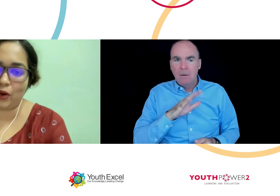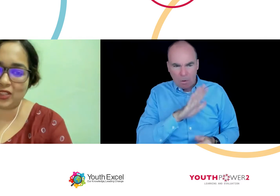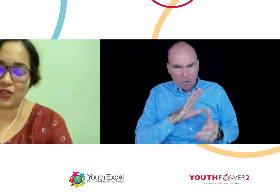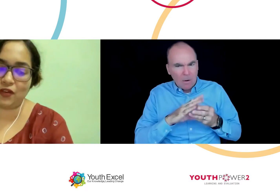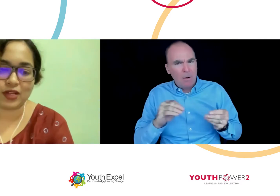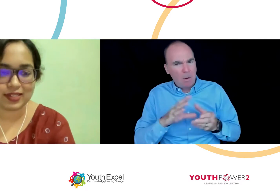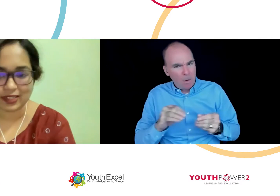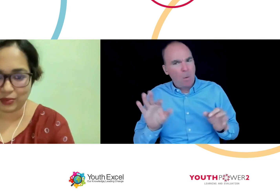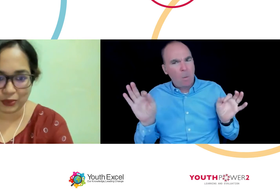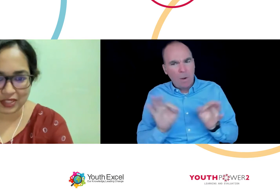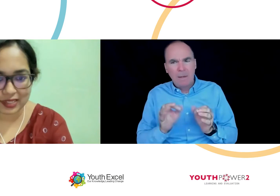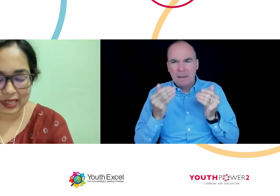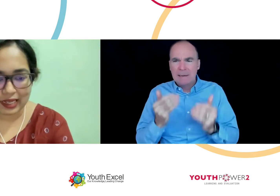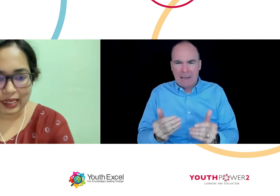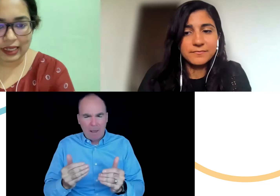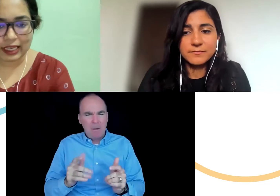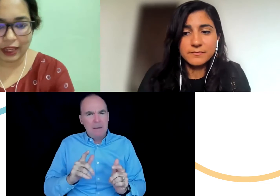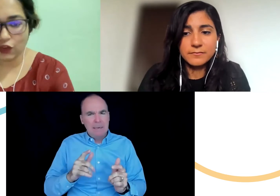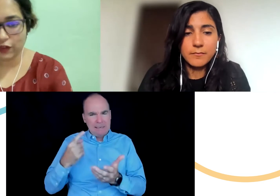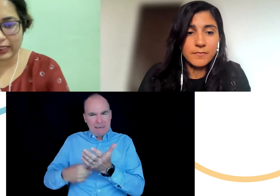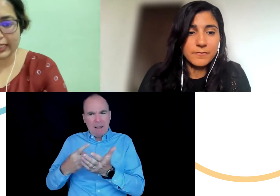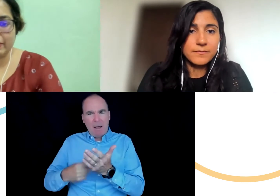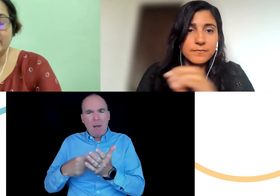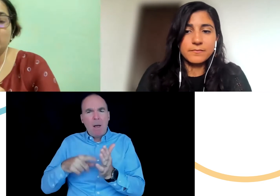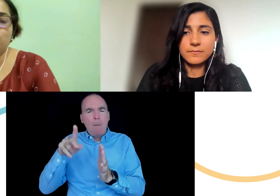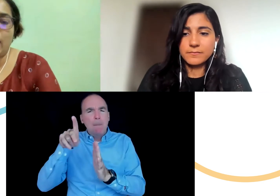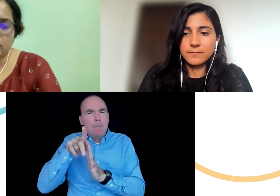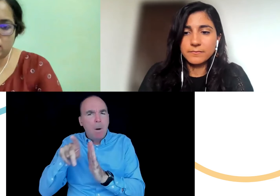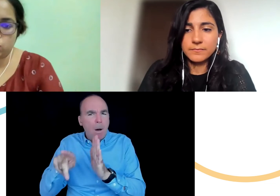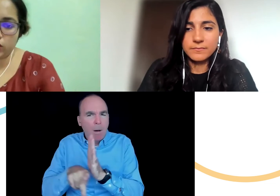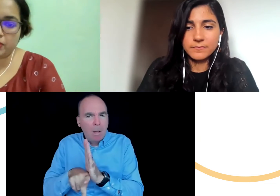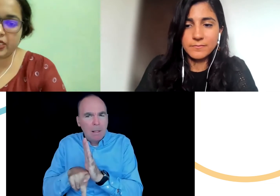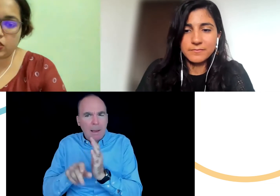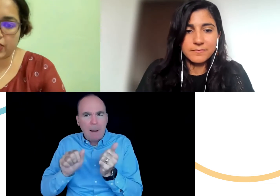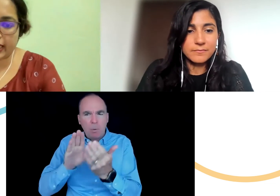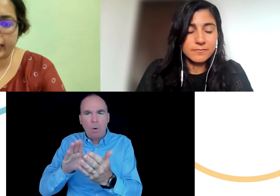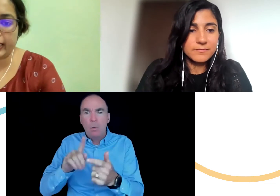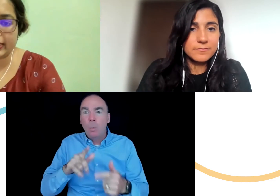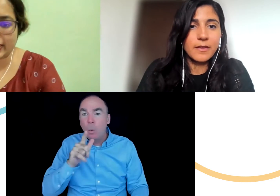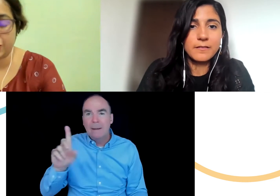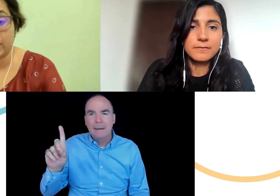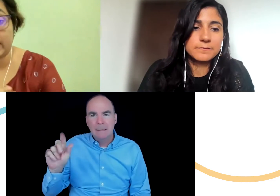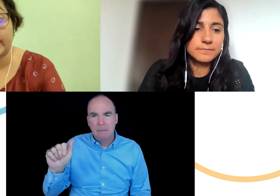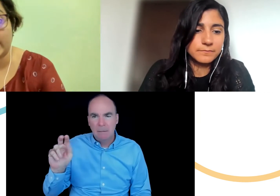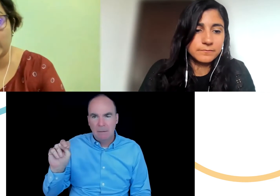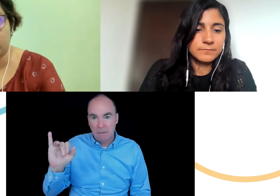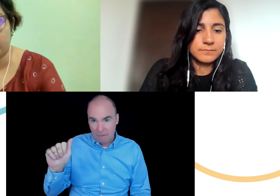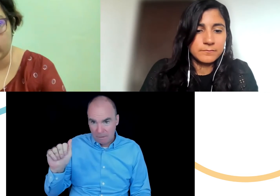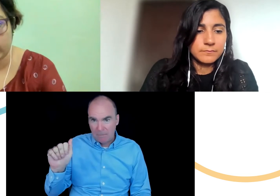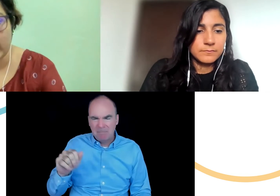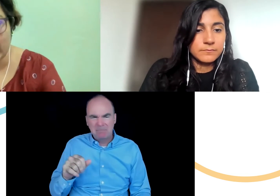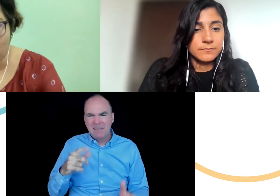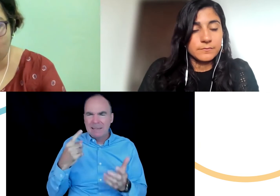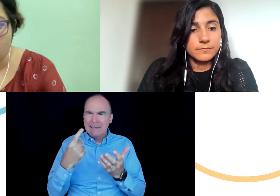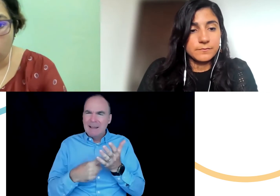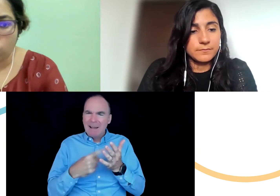on the importance of holistic approaches. Can you further explain to us what it means to take an intersectional and inclusive